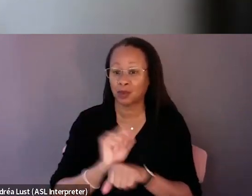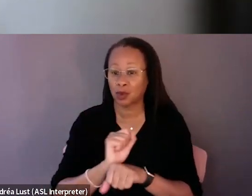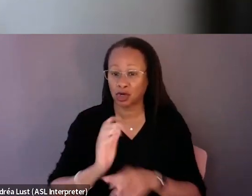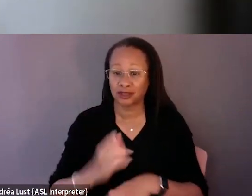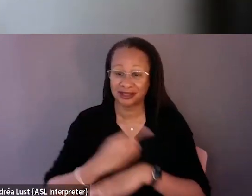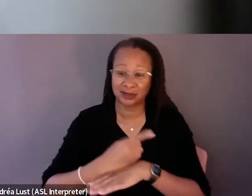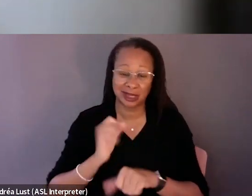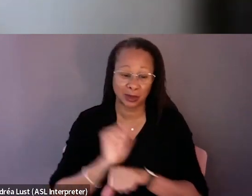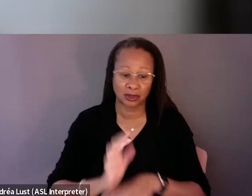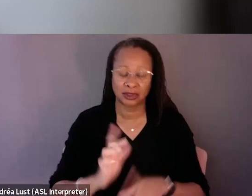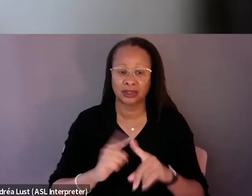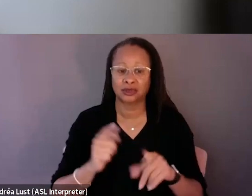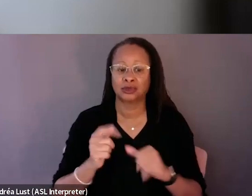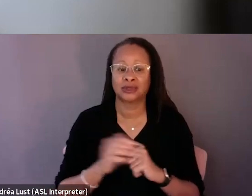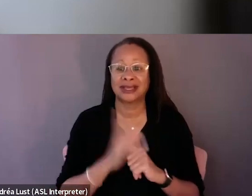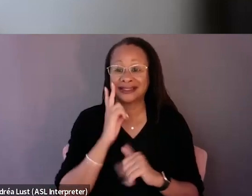see through